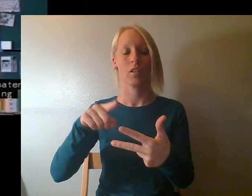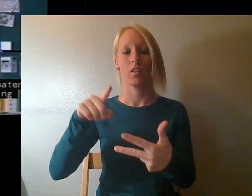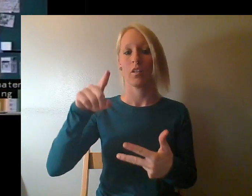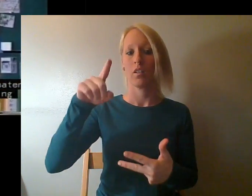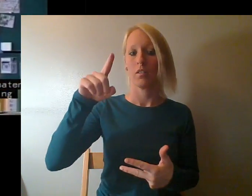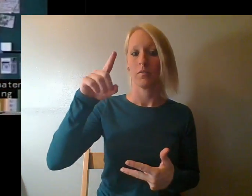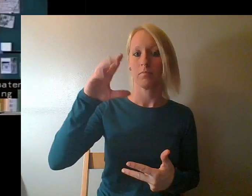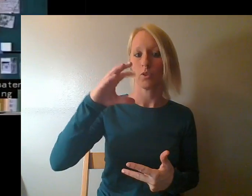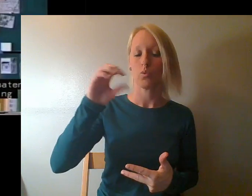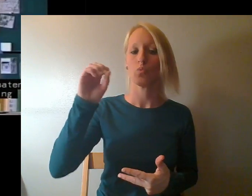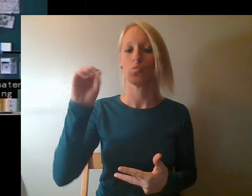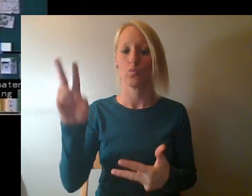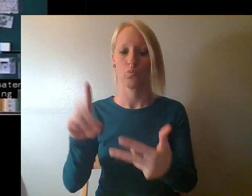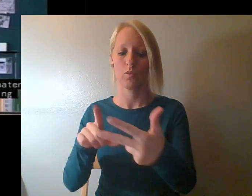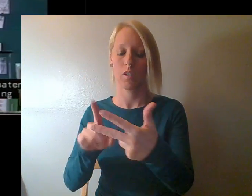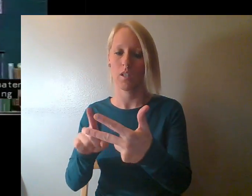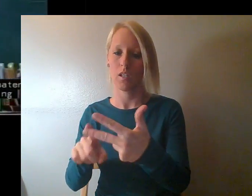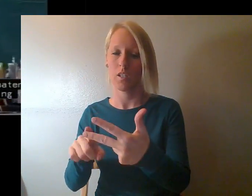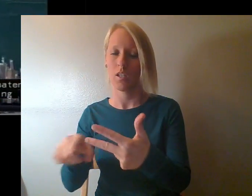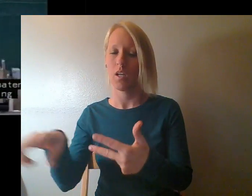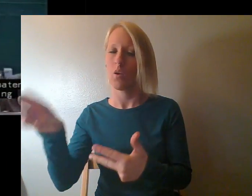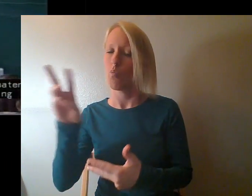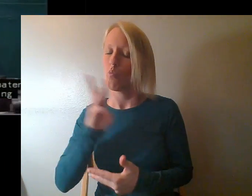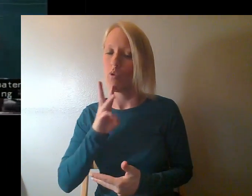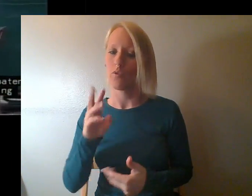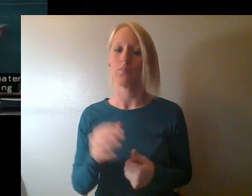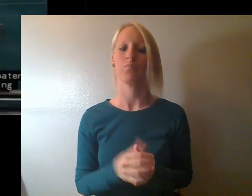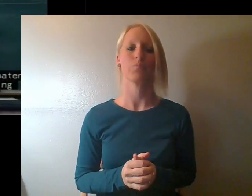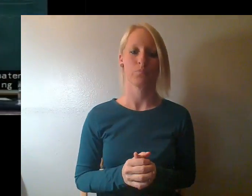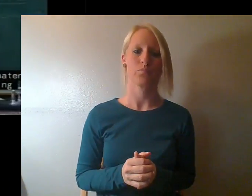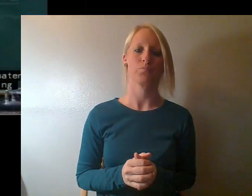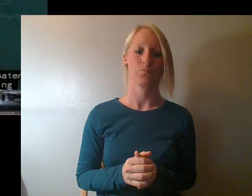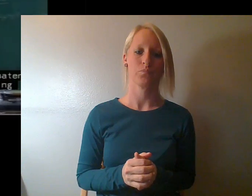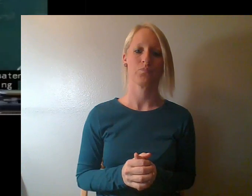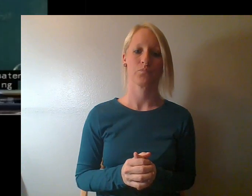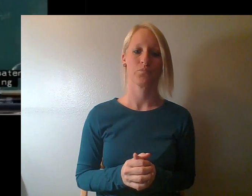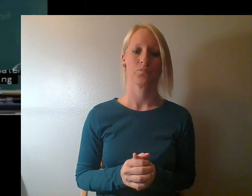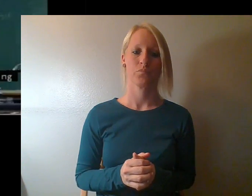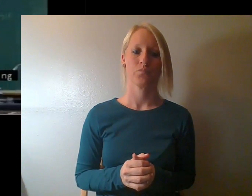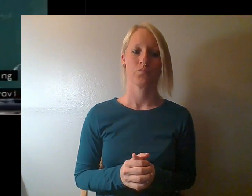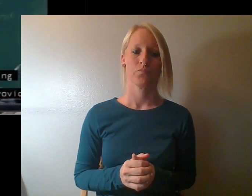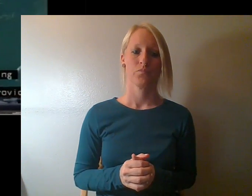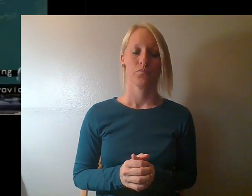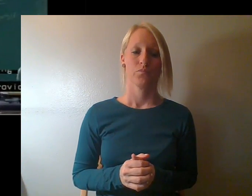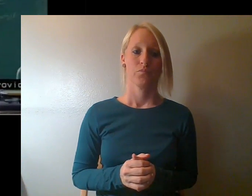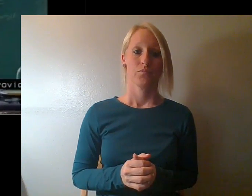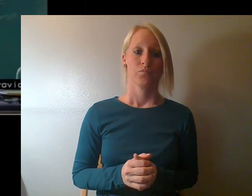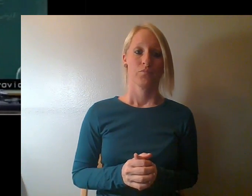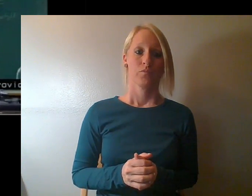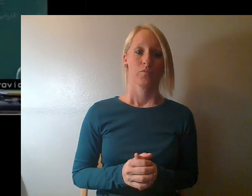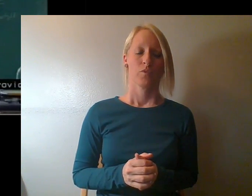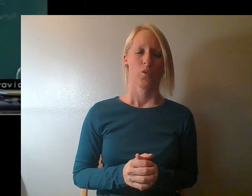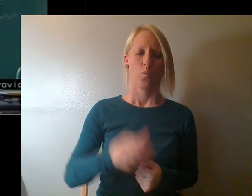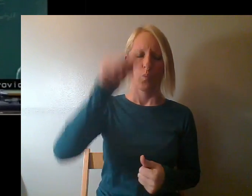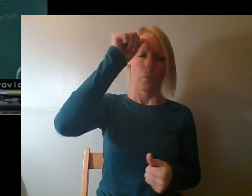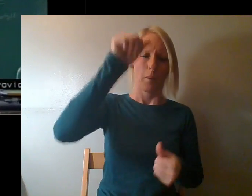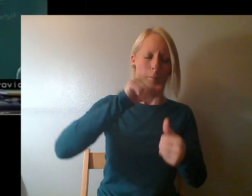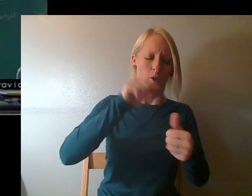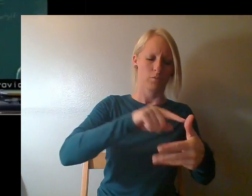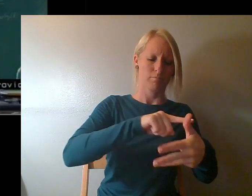dioxide and using sunlight. What's sunlight going to provide for this